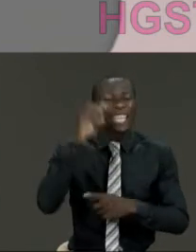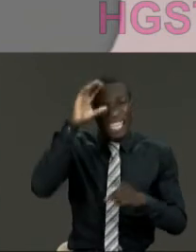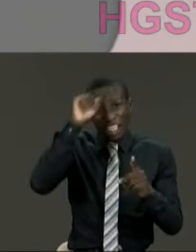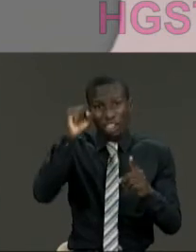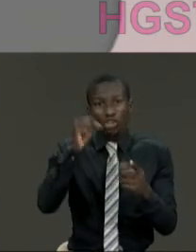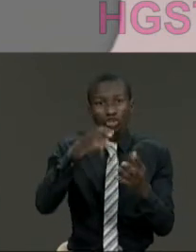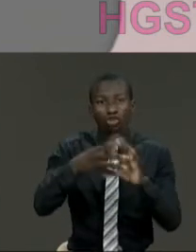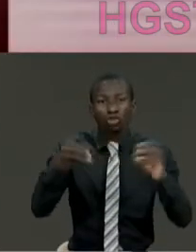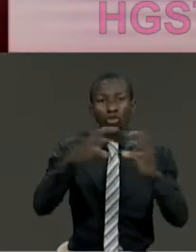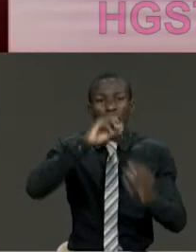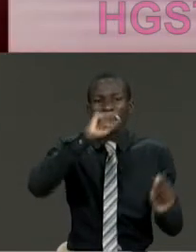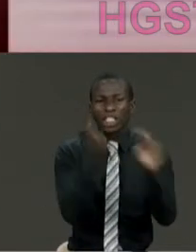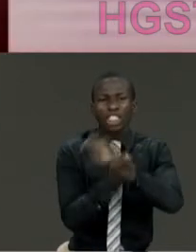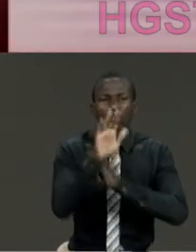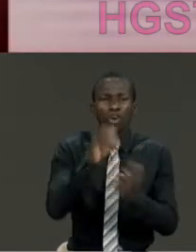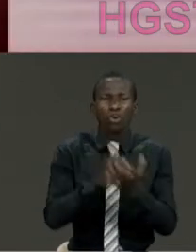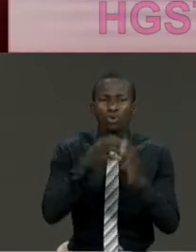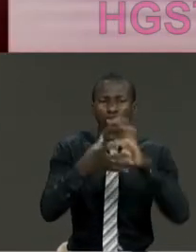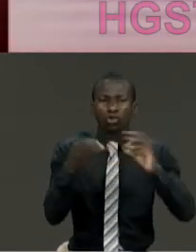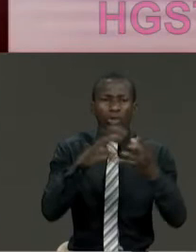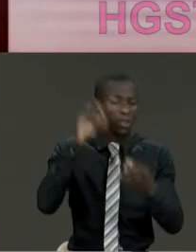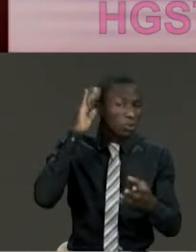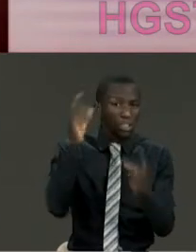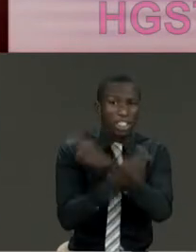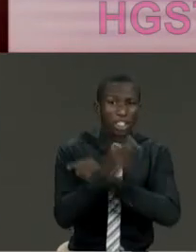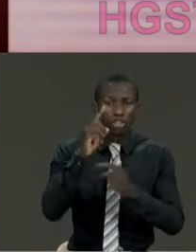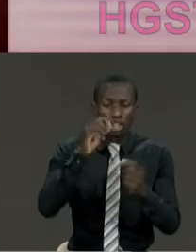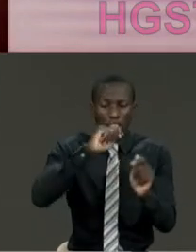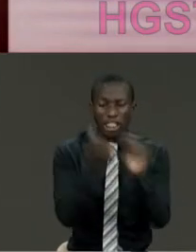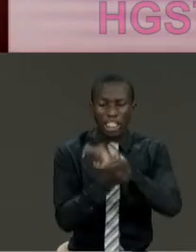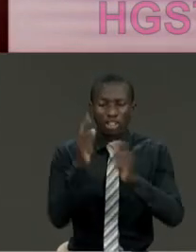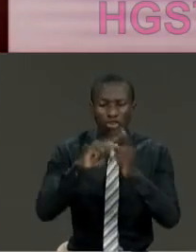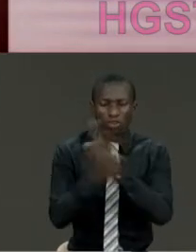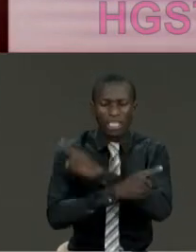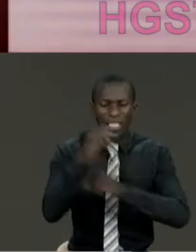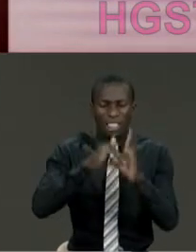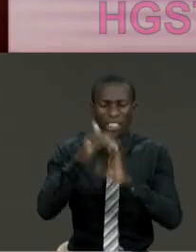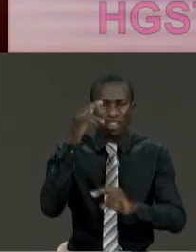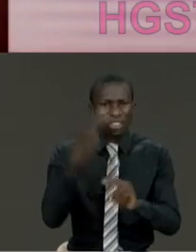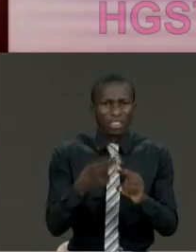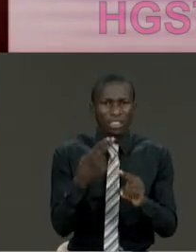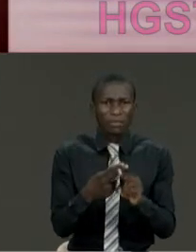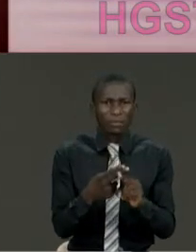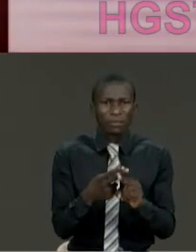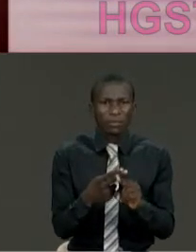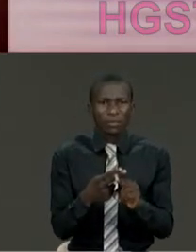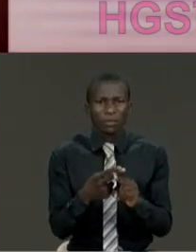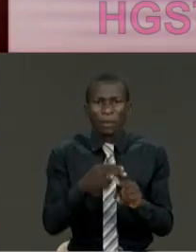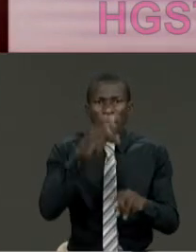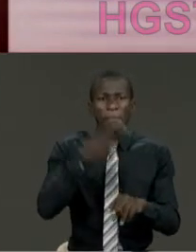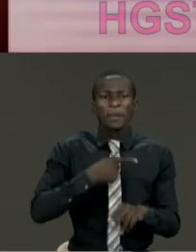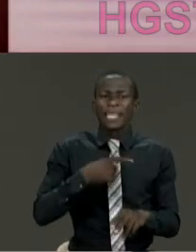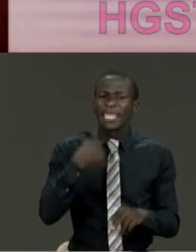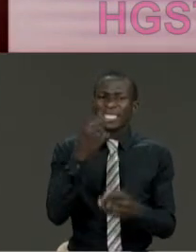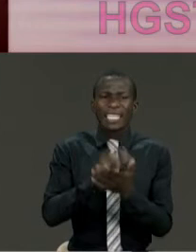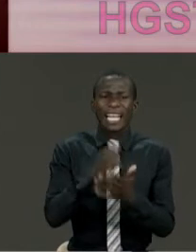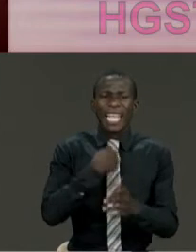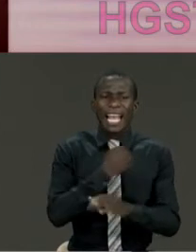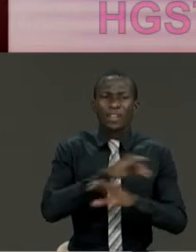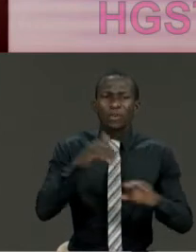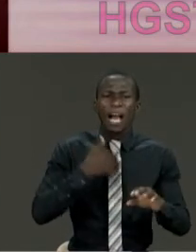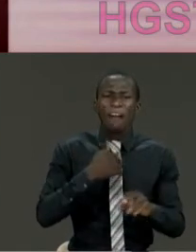in Jesus' name. Peter said to him, "If I go, I have none. But such as I have, I give unto you. In the